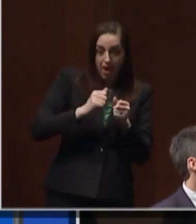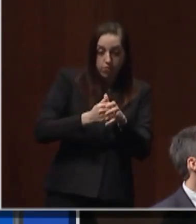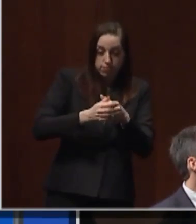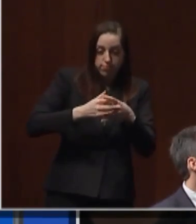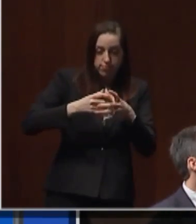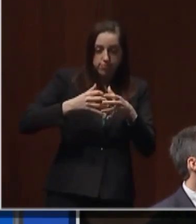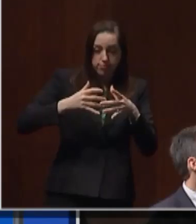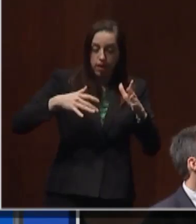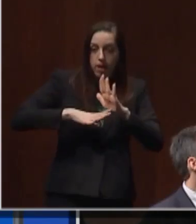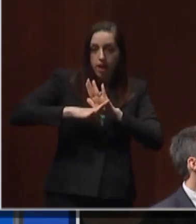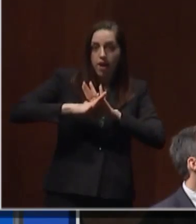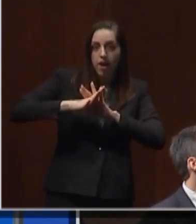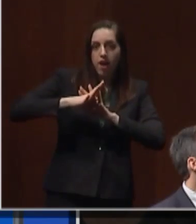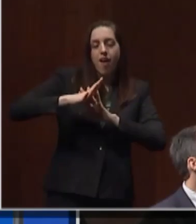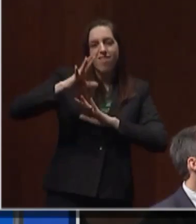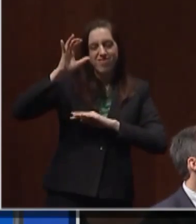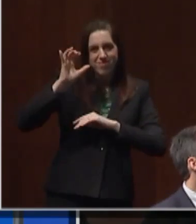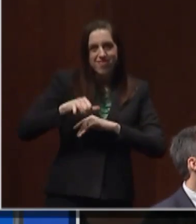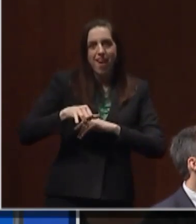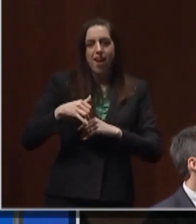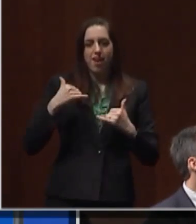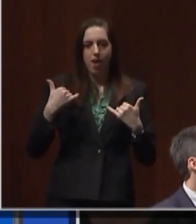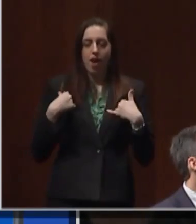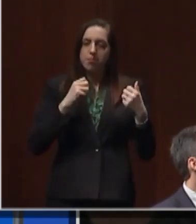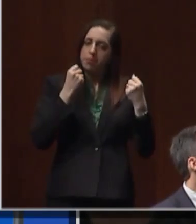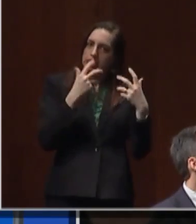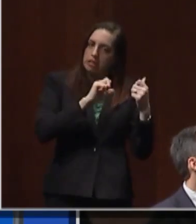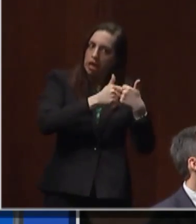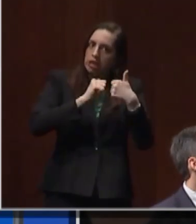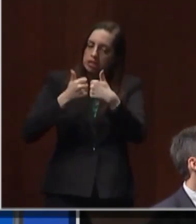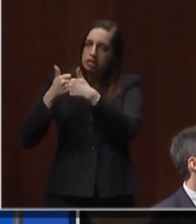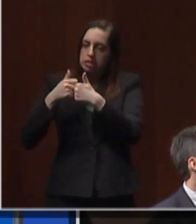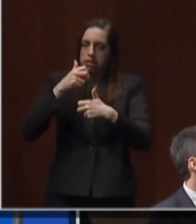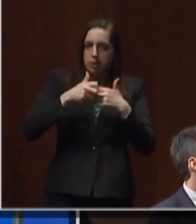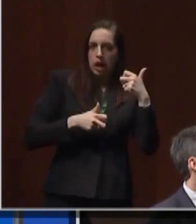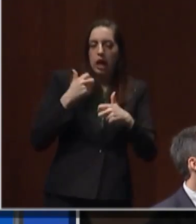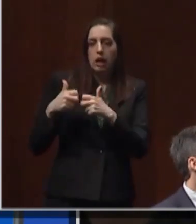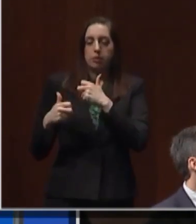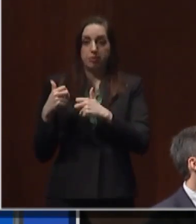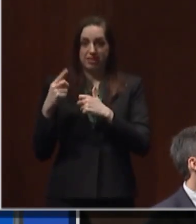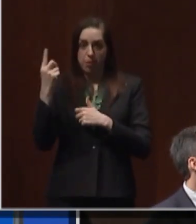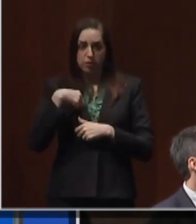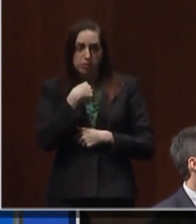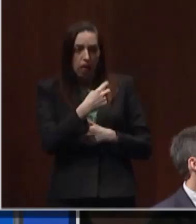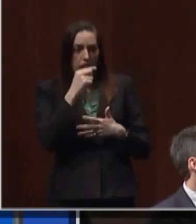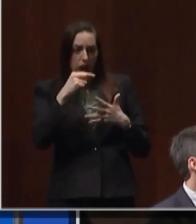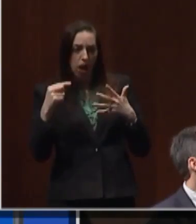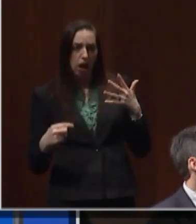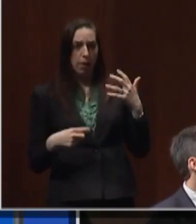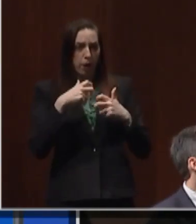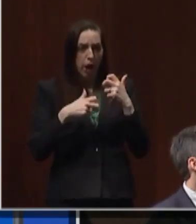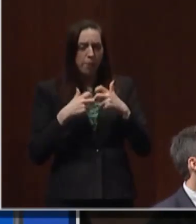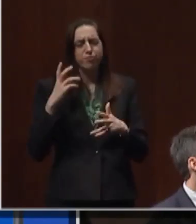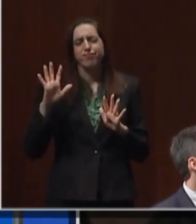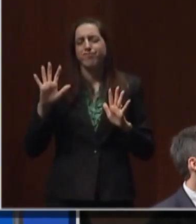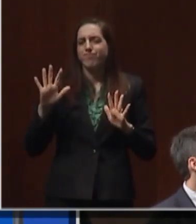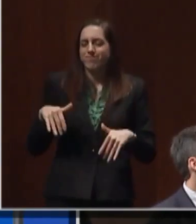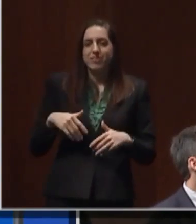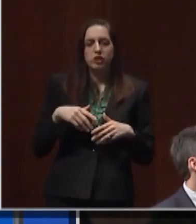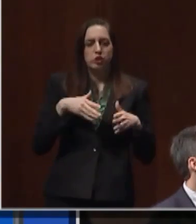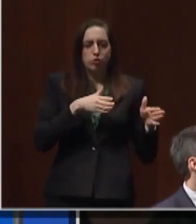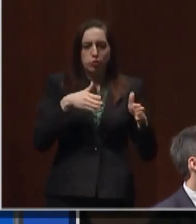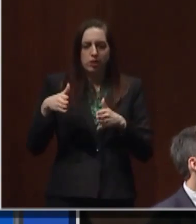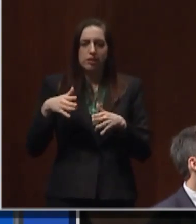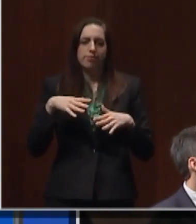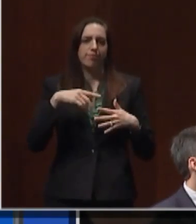development also has brought about its challenges. No one needs to tell us about the situations that we have, the streets that